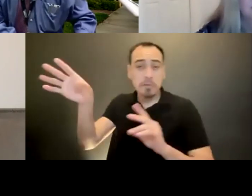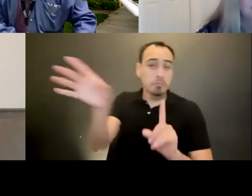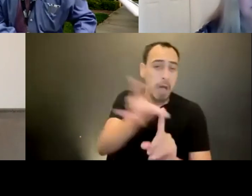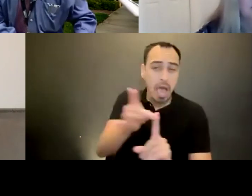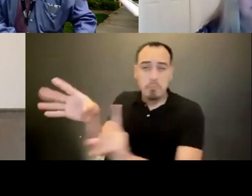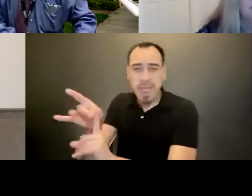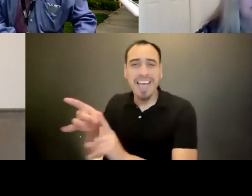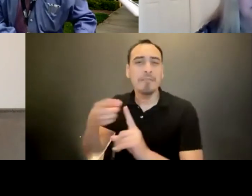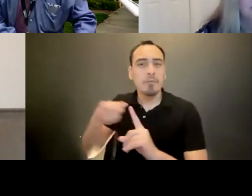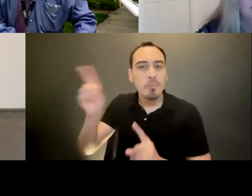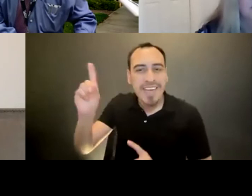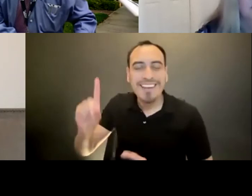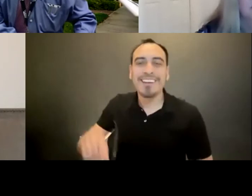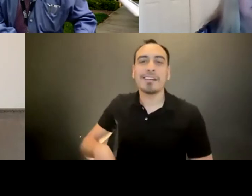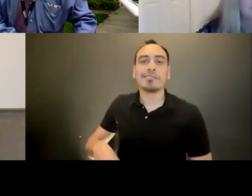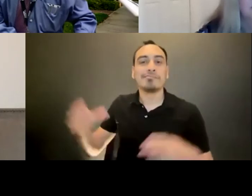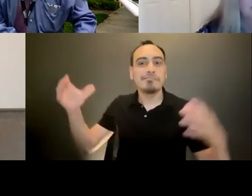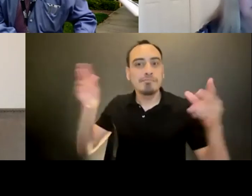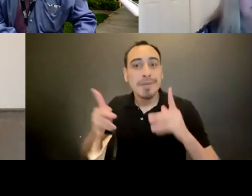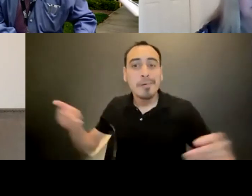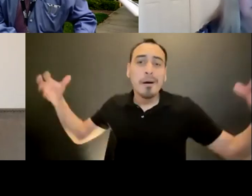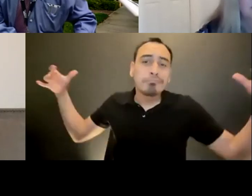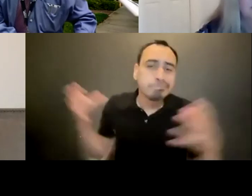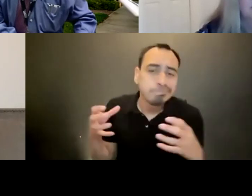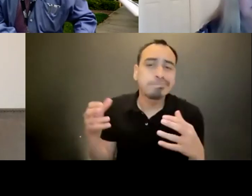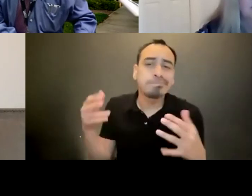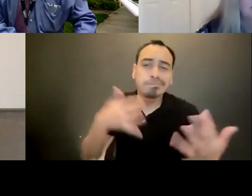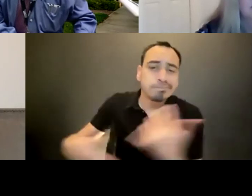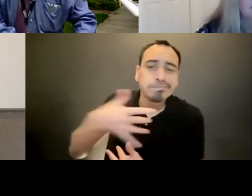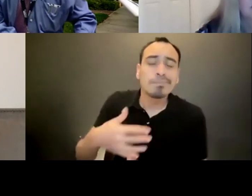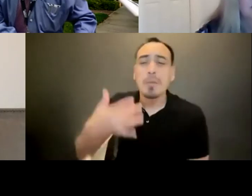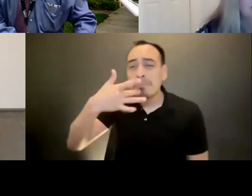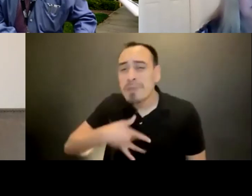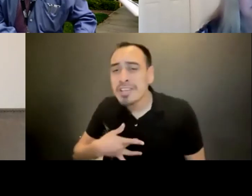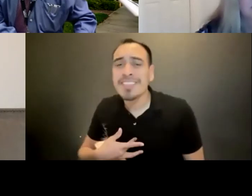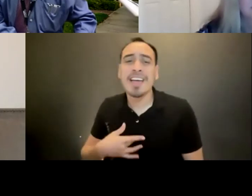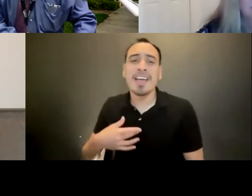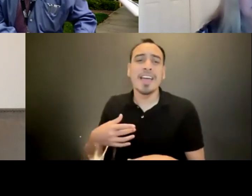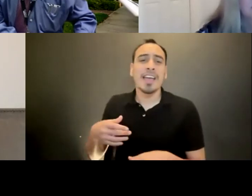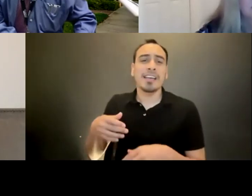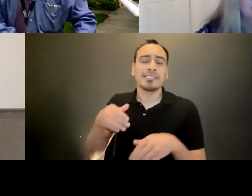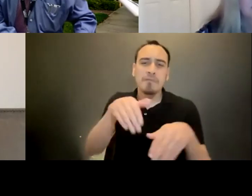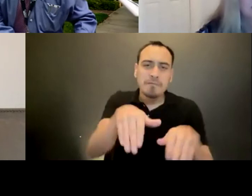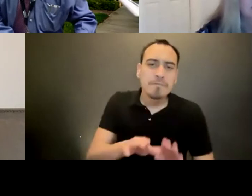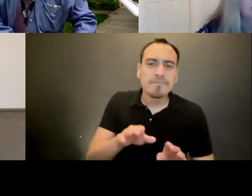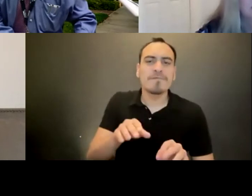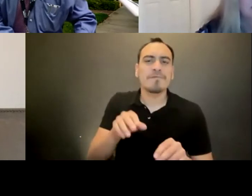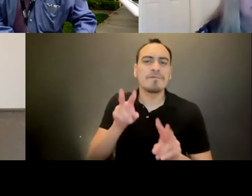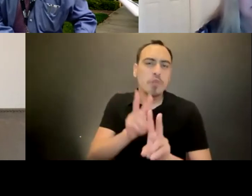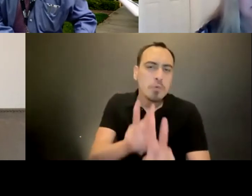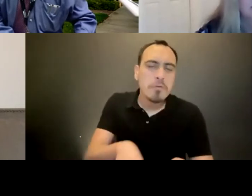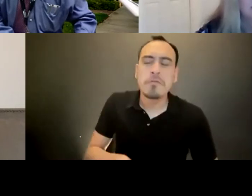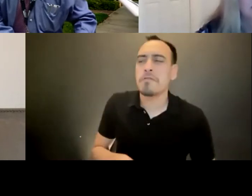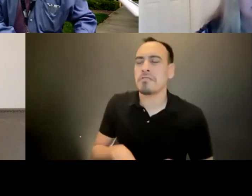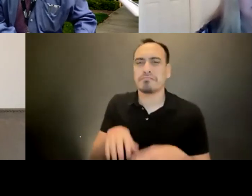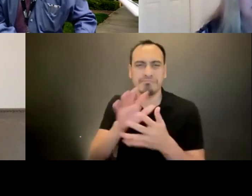birthdays. And so that's why we're not in a hurry to start to go back to that yet until we have